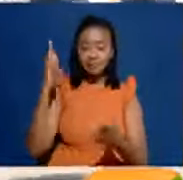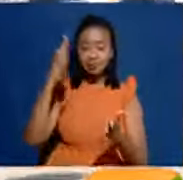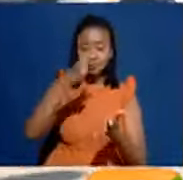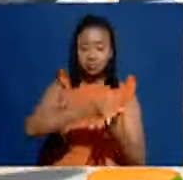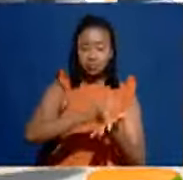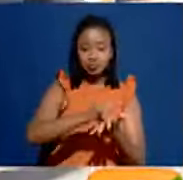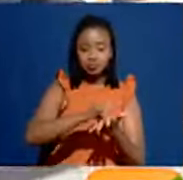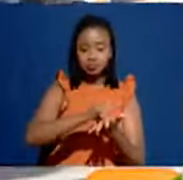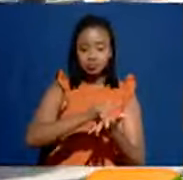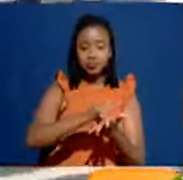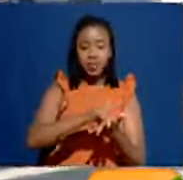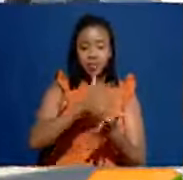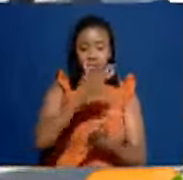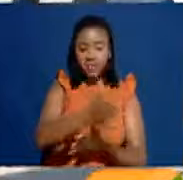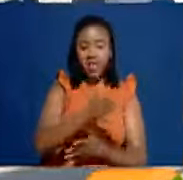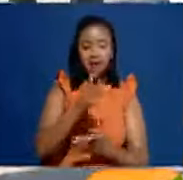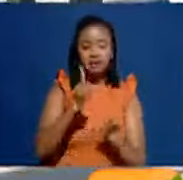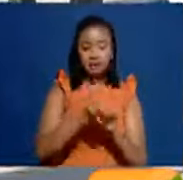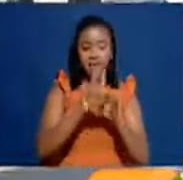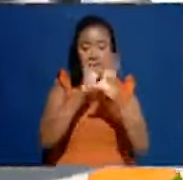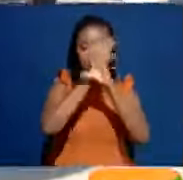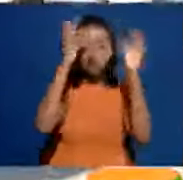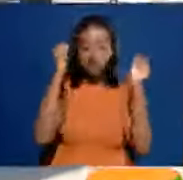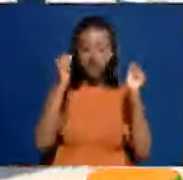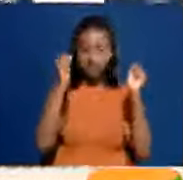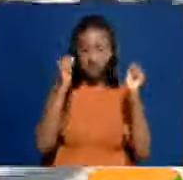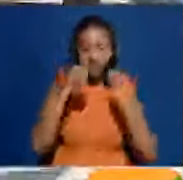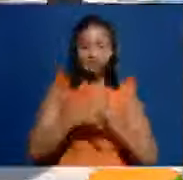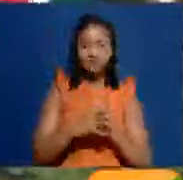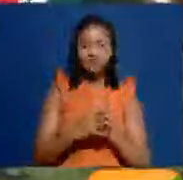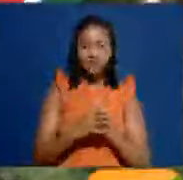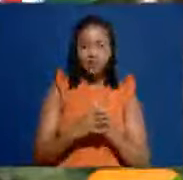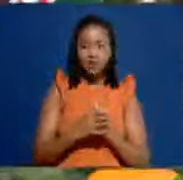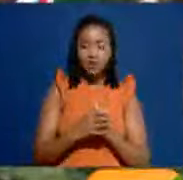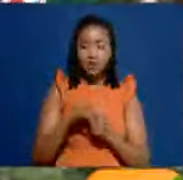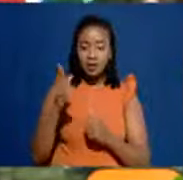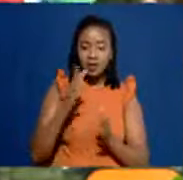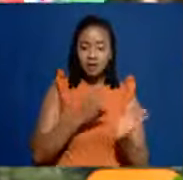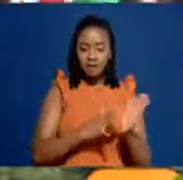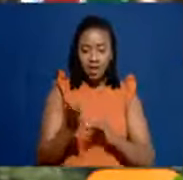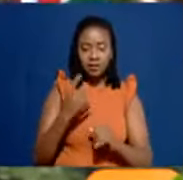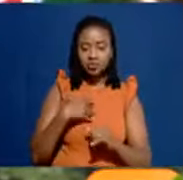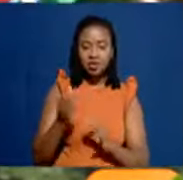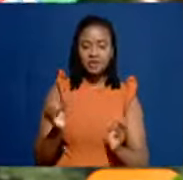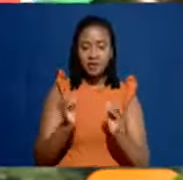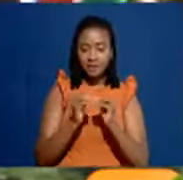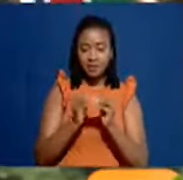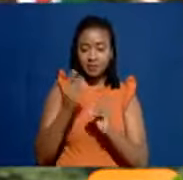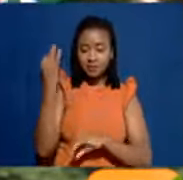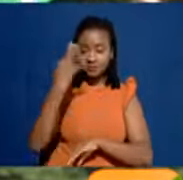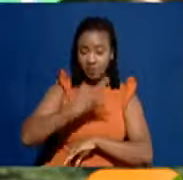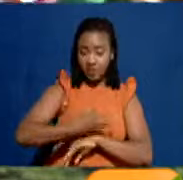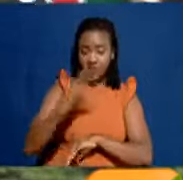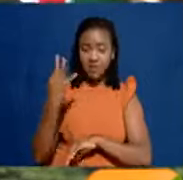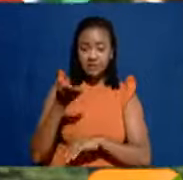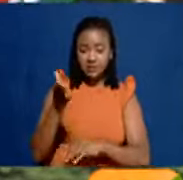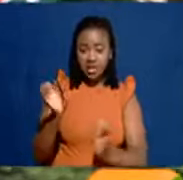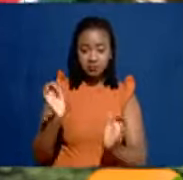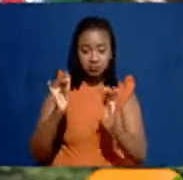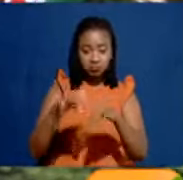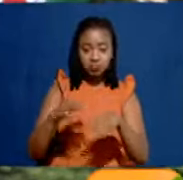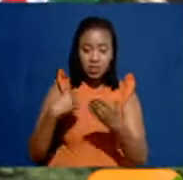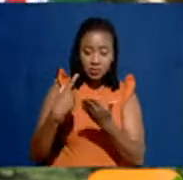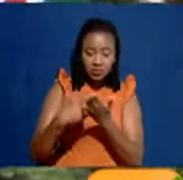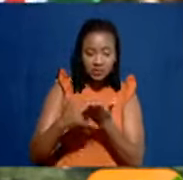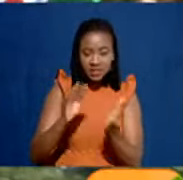elected as president, Ruto is expected to attend the third Belt and Road Initiative Summit, a forum that focuses on cooperation